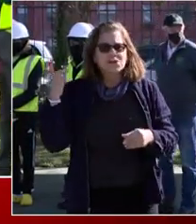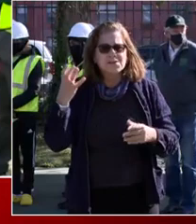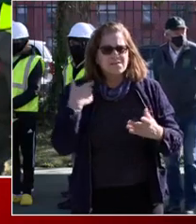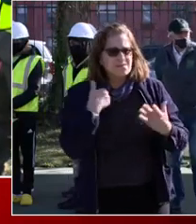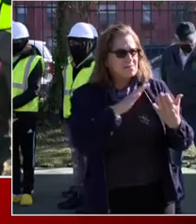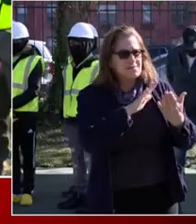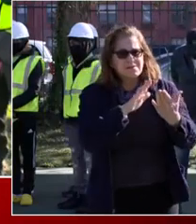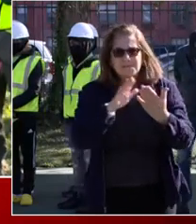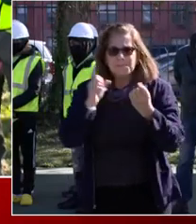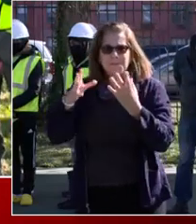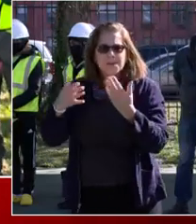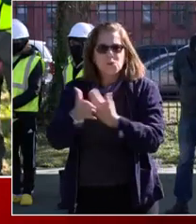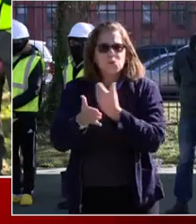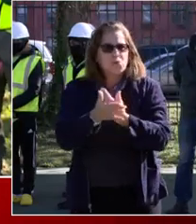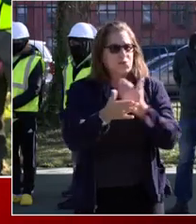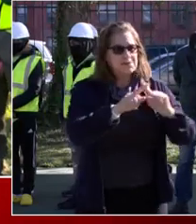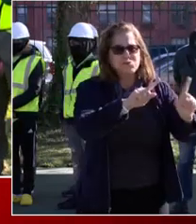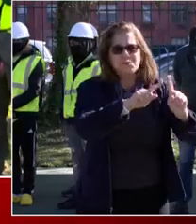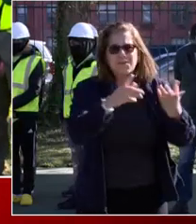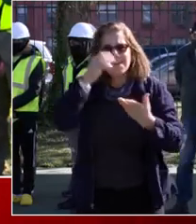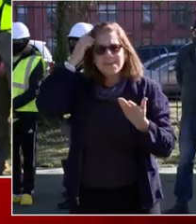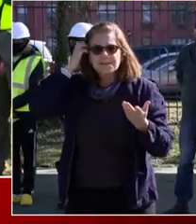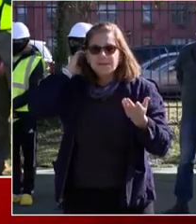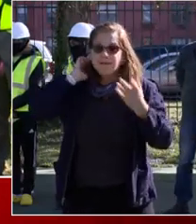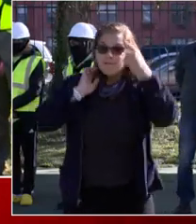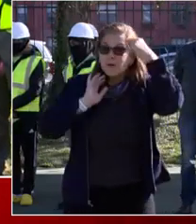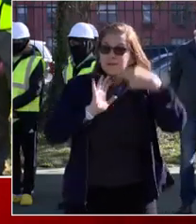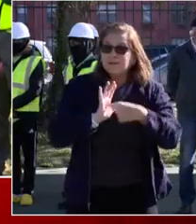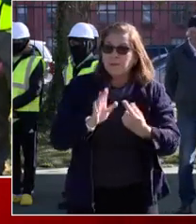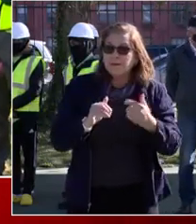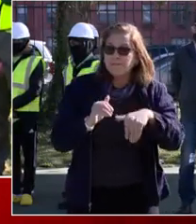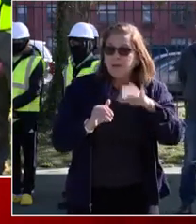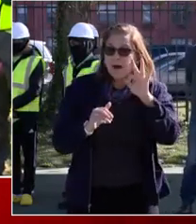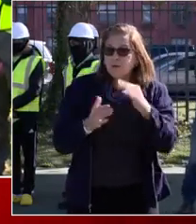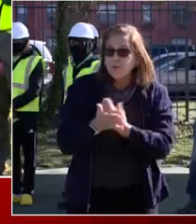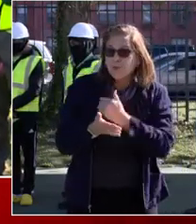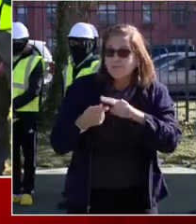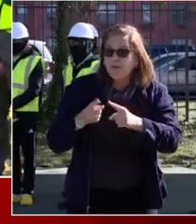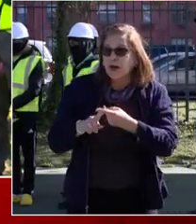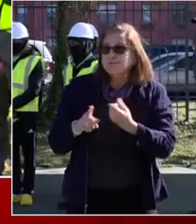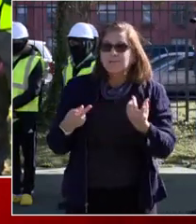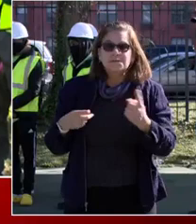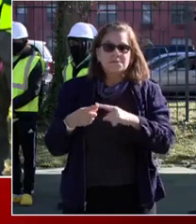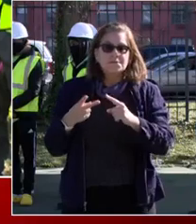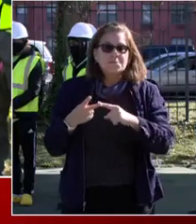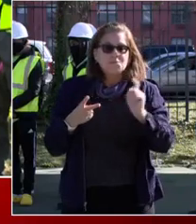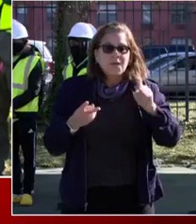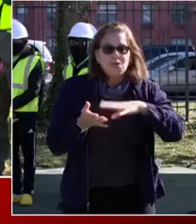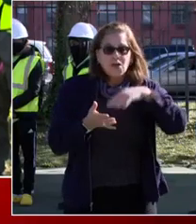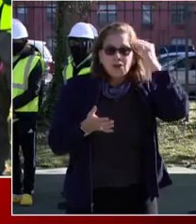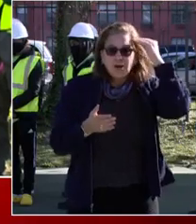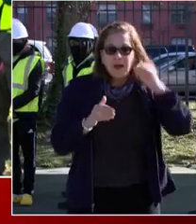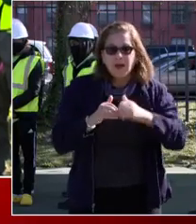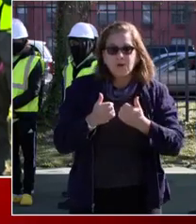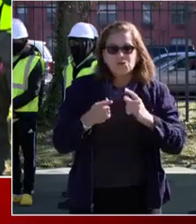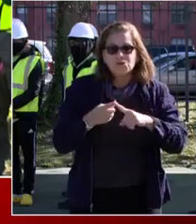things, such as you have to find a new friends, you have to learn a new culture.